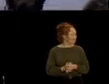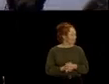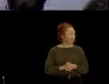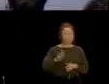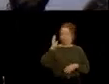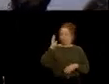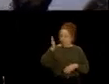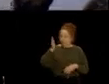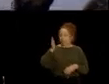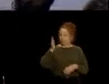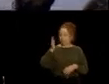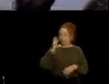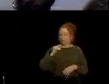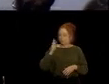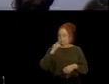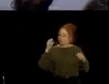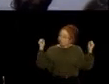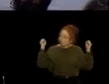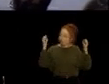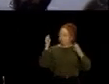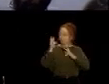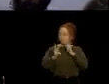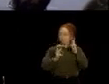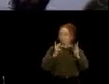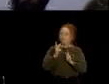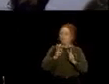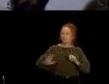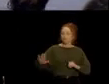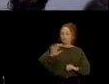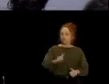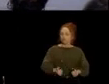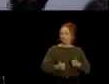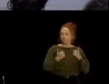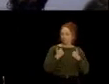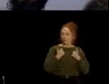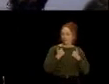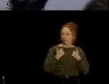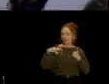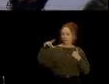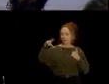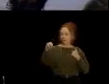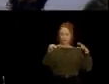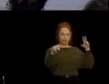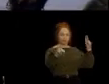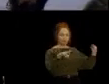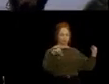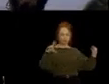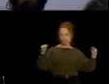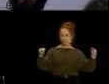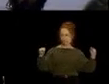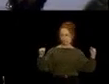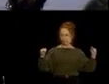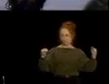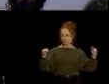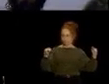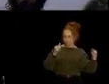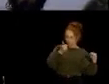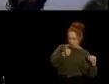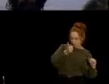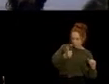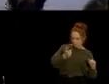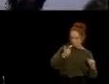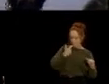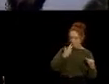There are going to be so many people in your life that say no to you. You just have to make sure that you're not one of them. Do not say no to